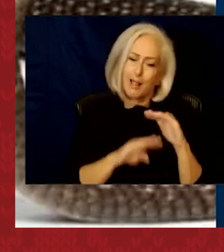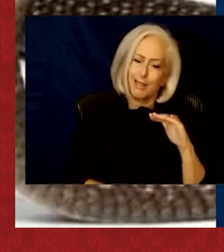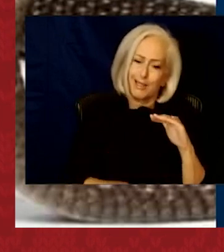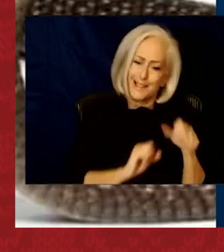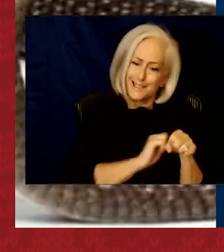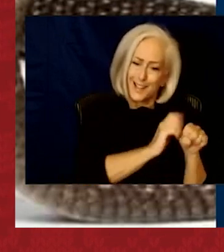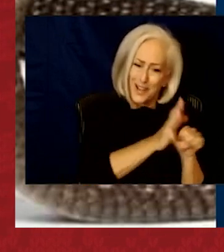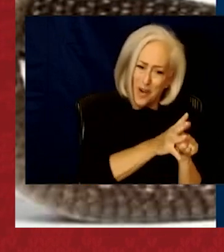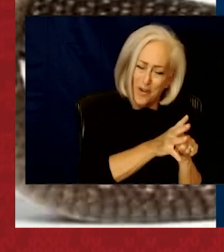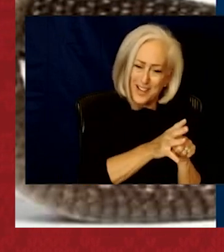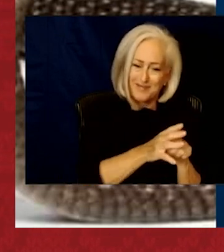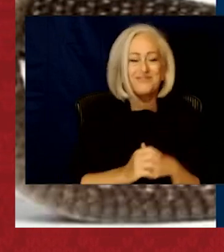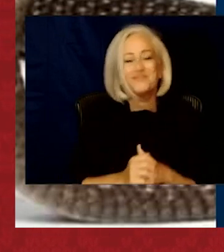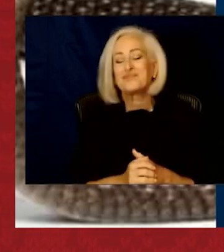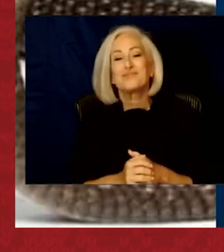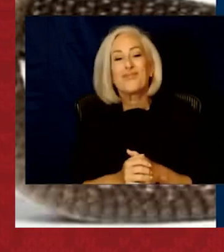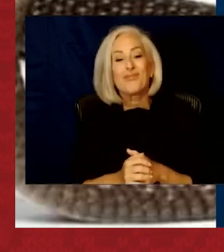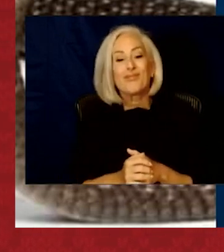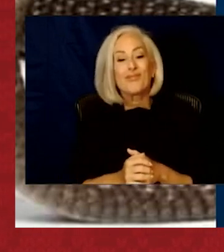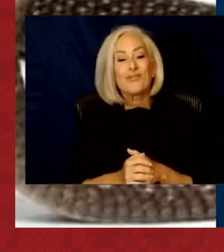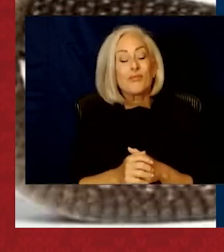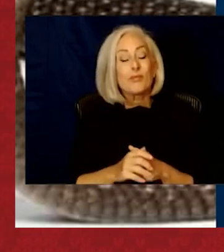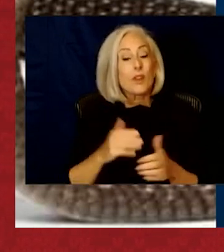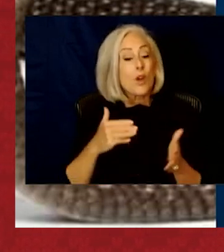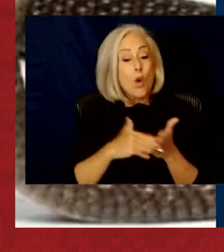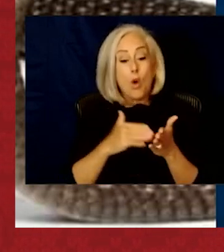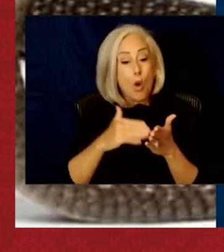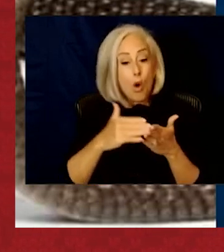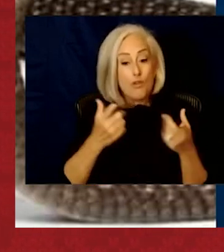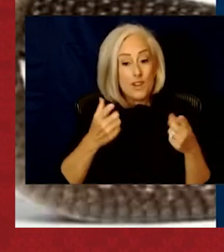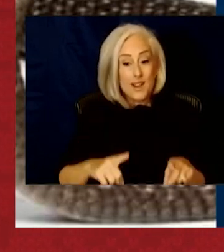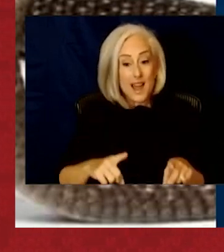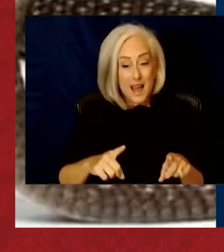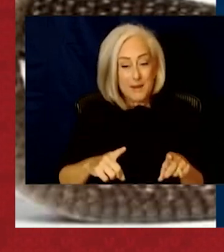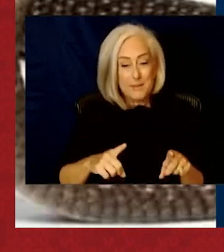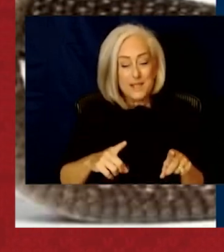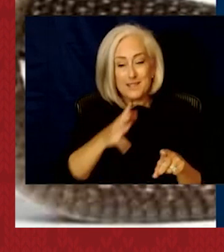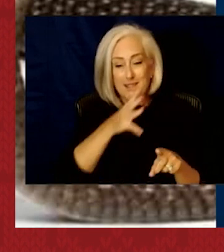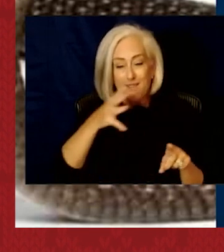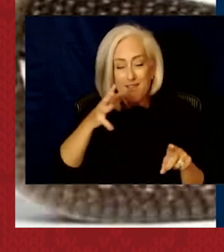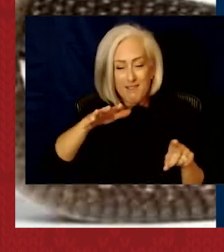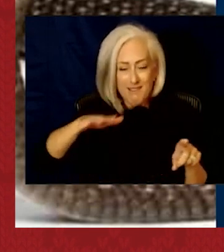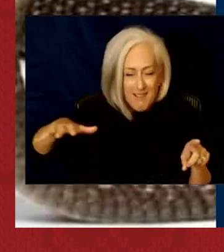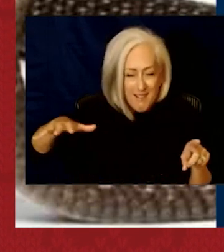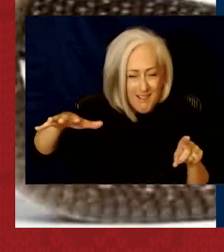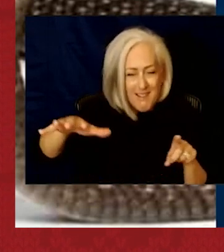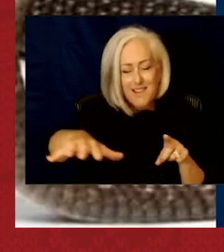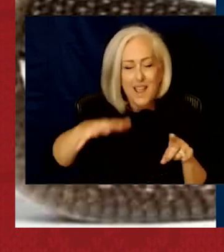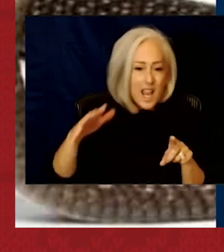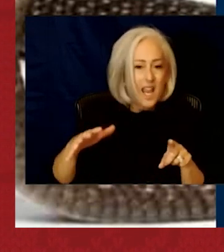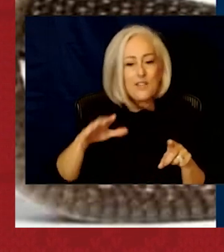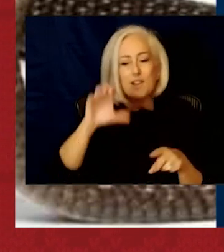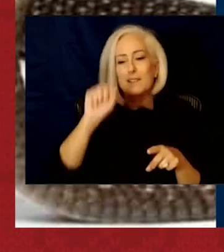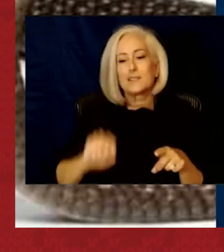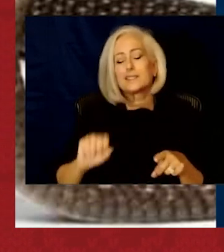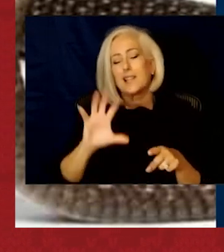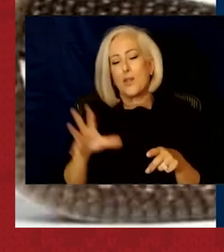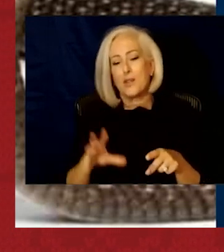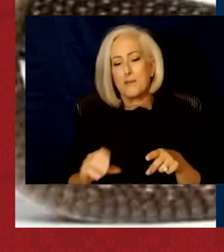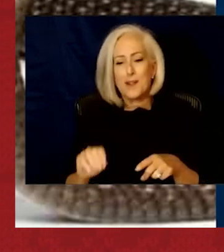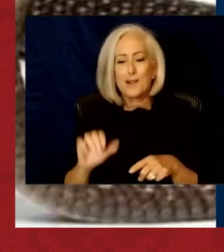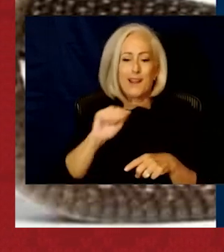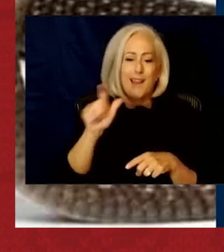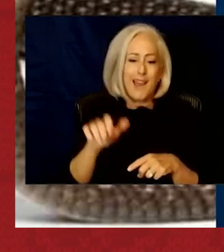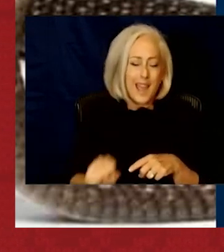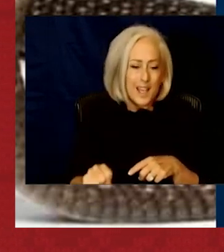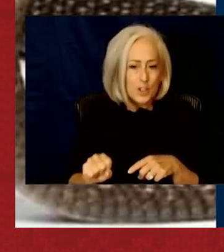the often occurring in the poorest and most rural communities of Asia, Africa, Latin America, South America, wherever, and here in the United